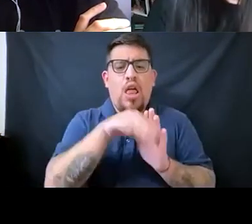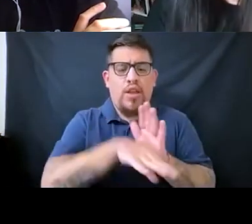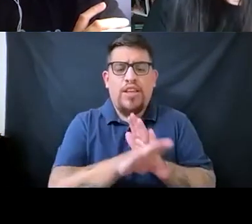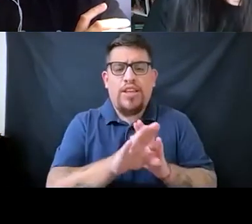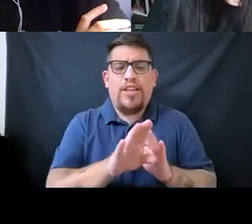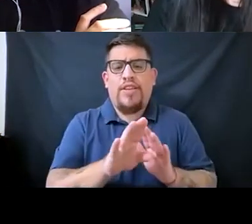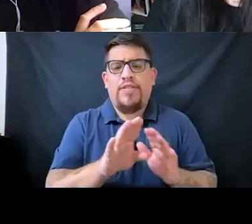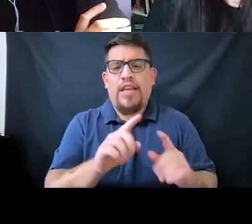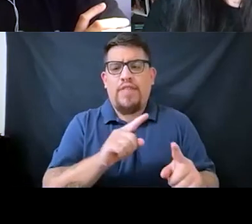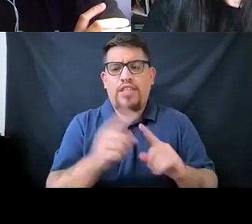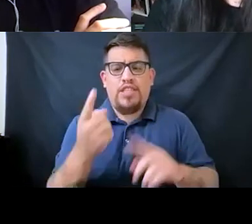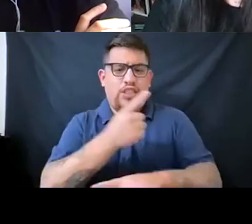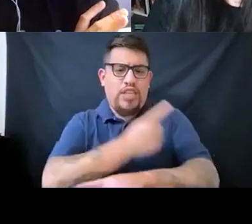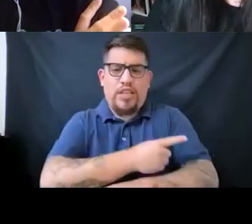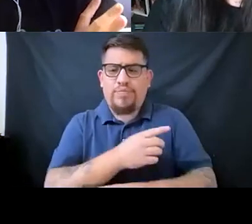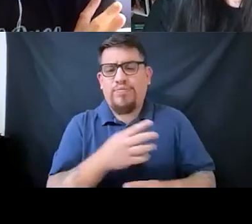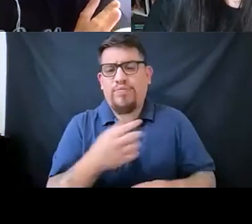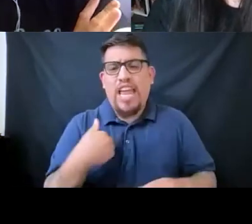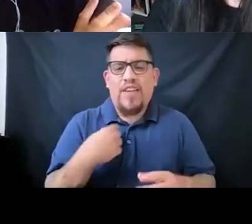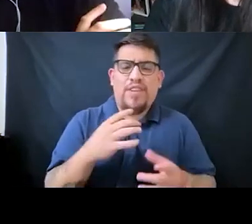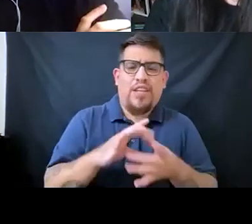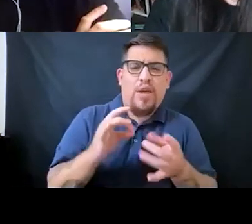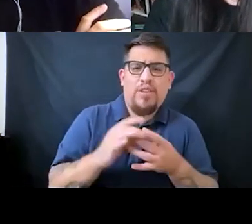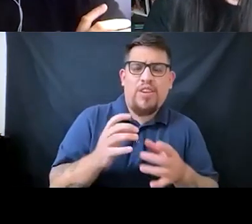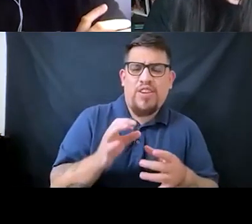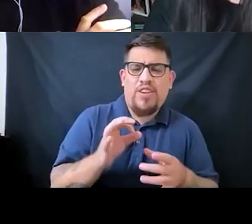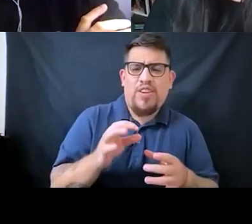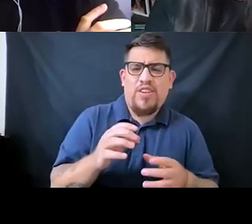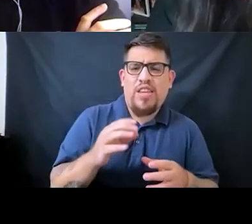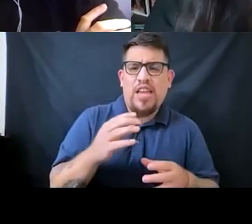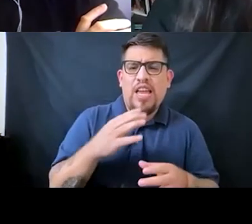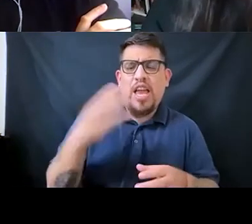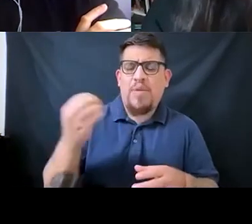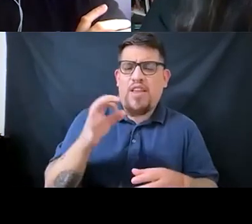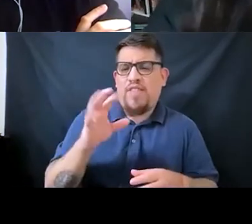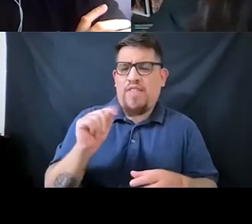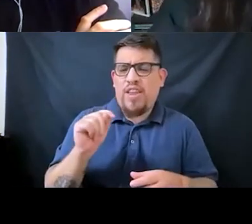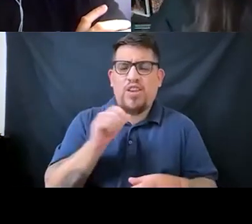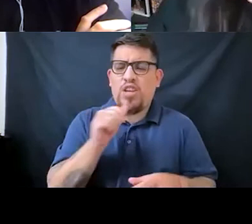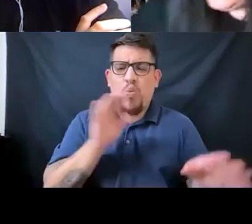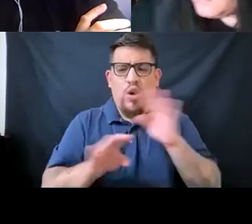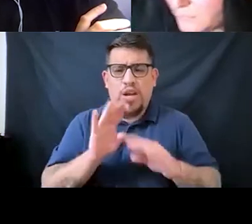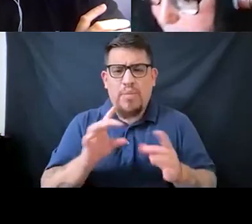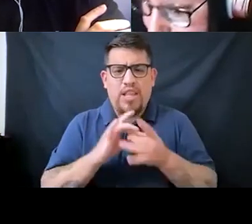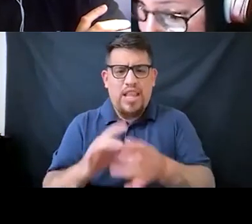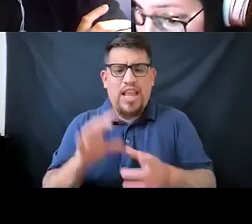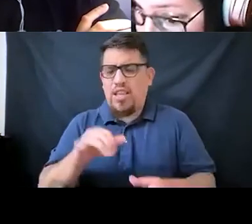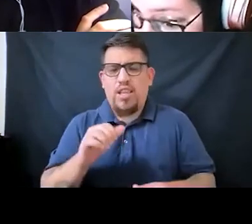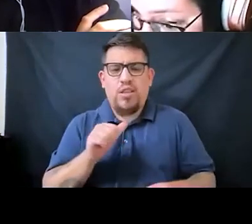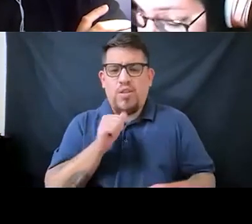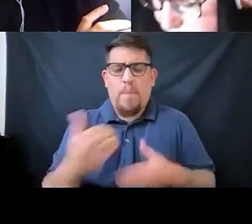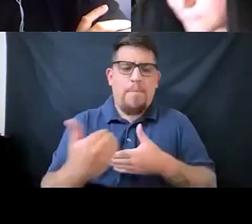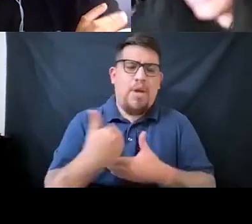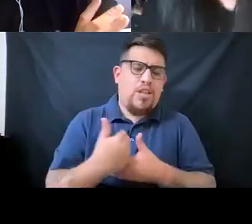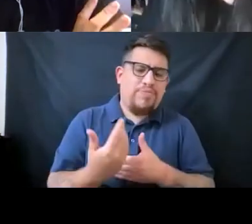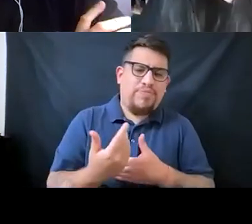of, I've had people say, well, you know, you came out as fat, so like you must not worry about that anymore. It doesn't bother you, or you don't have